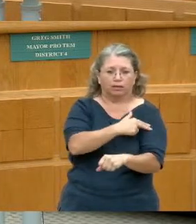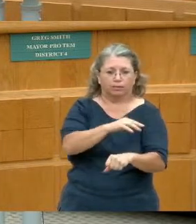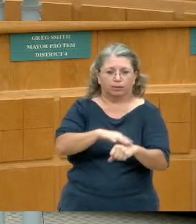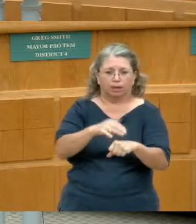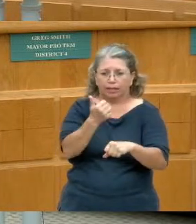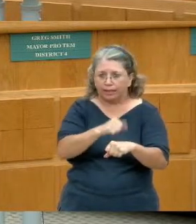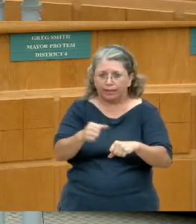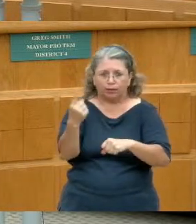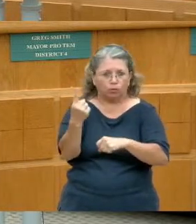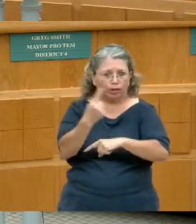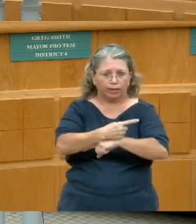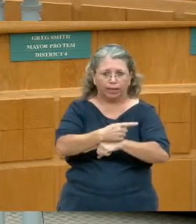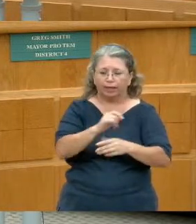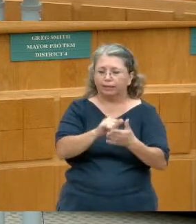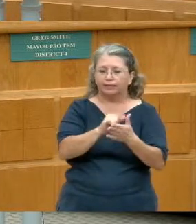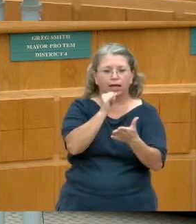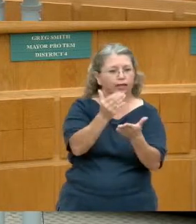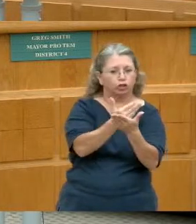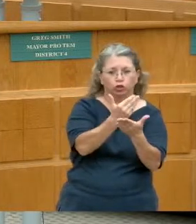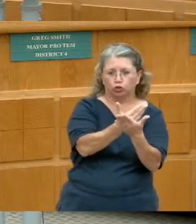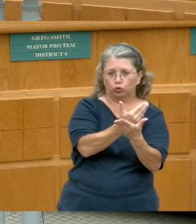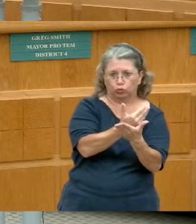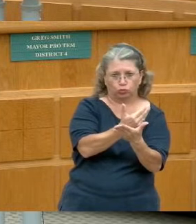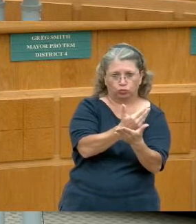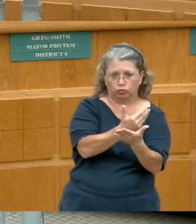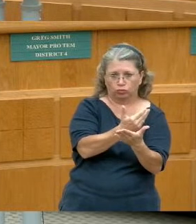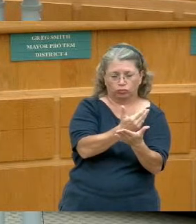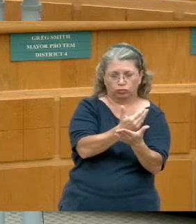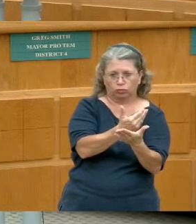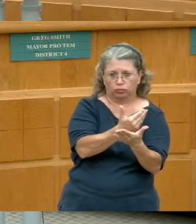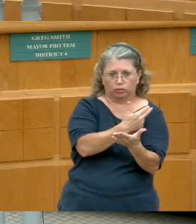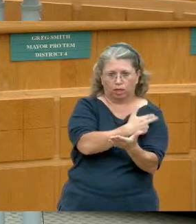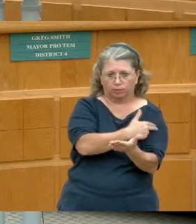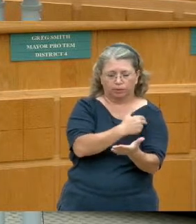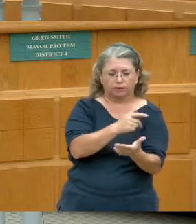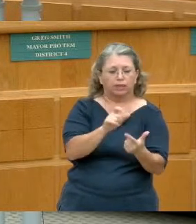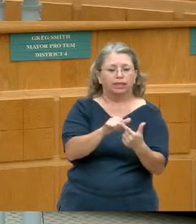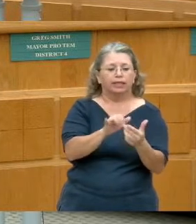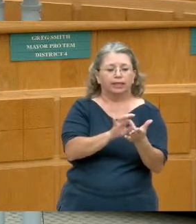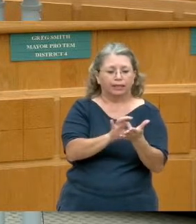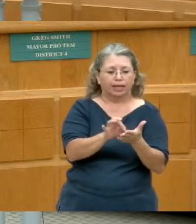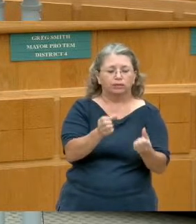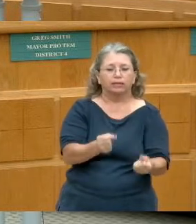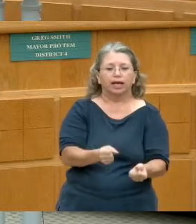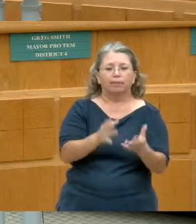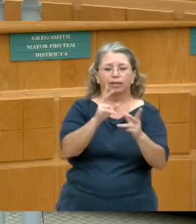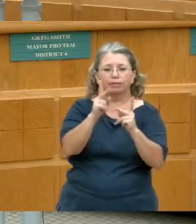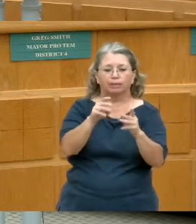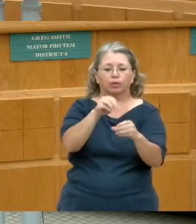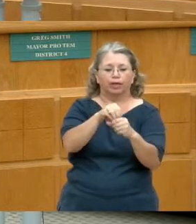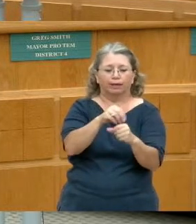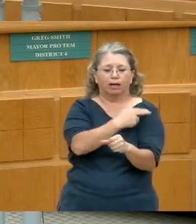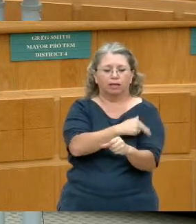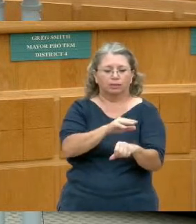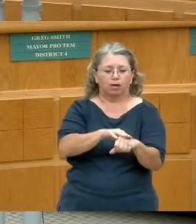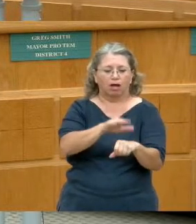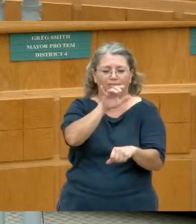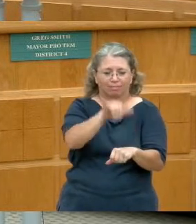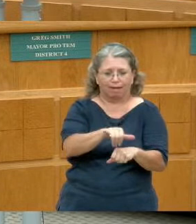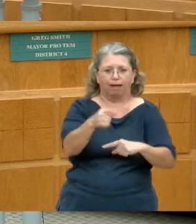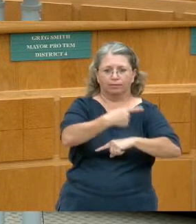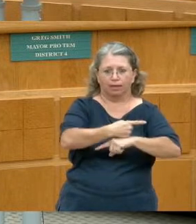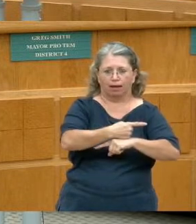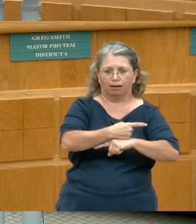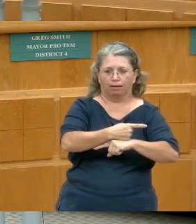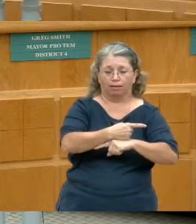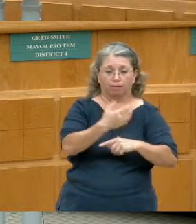Coastal Bend. And these aren't new hospitalizations, it's census, how many people were in the hospital on that day for COVID-19. They